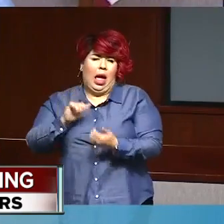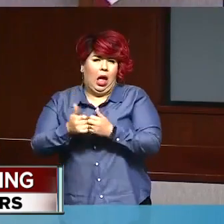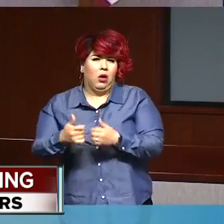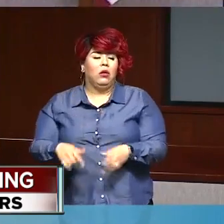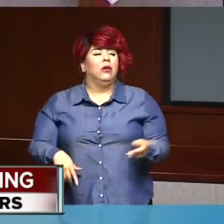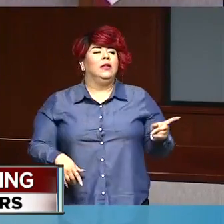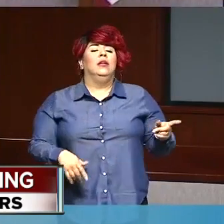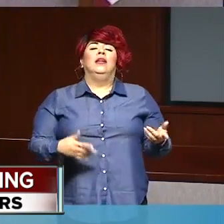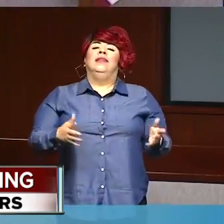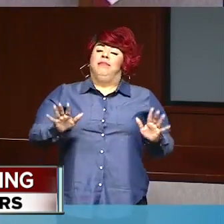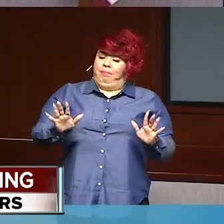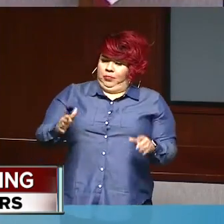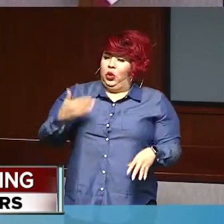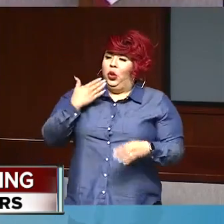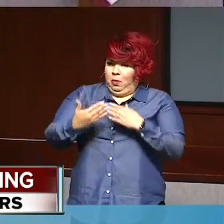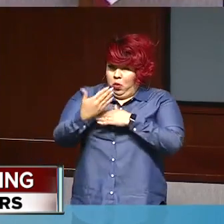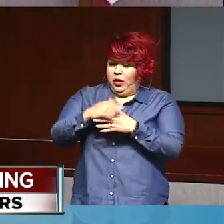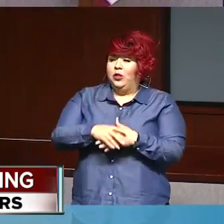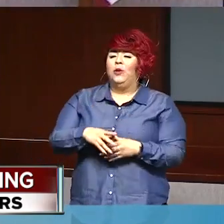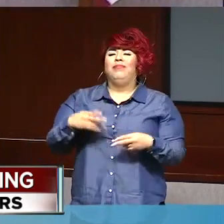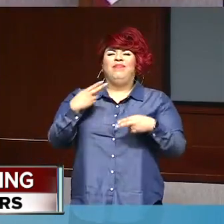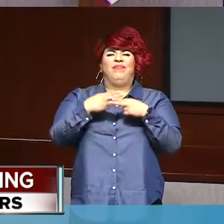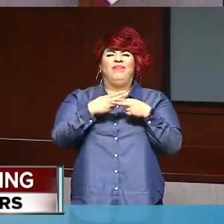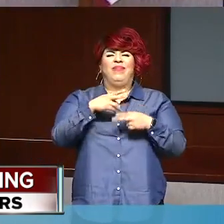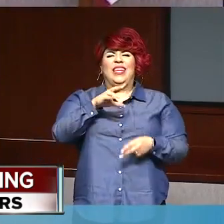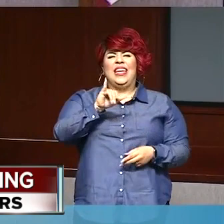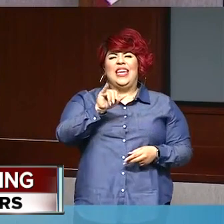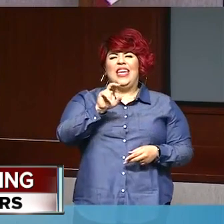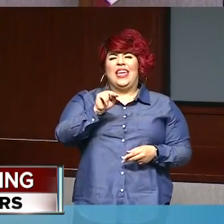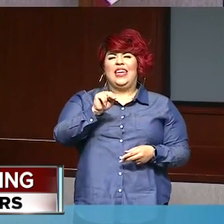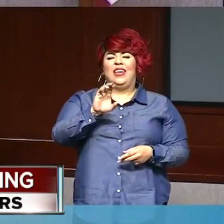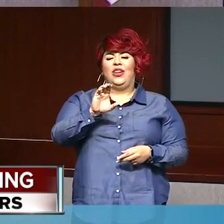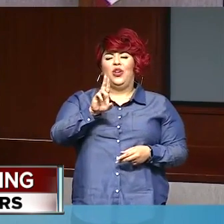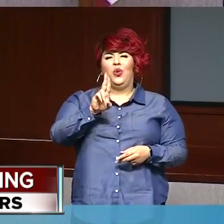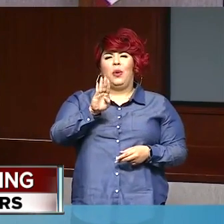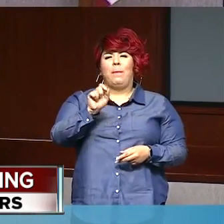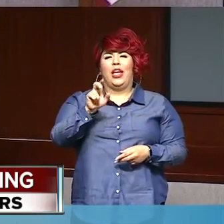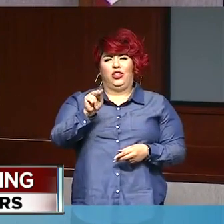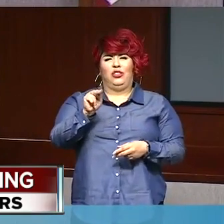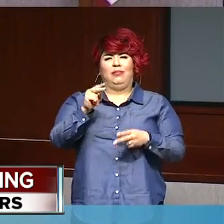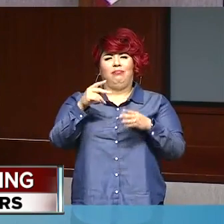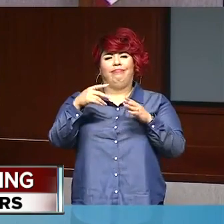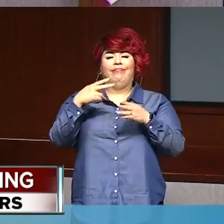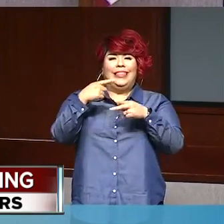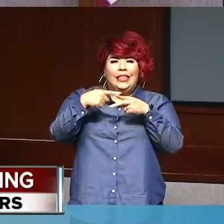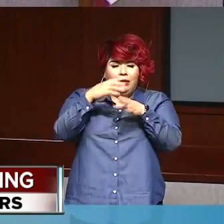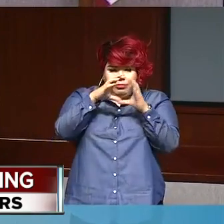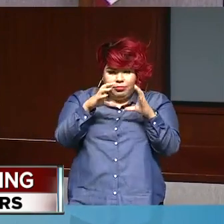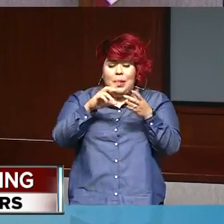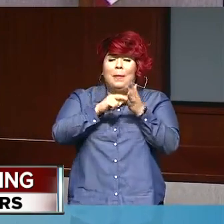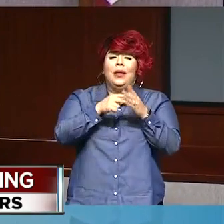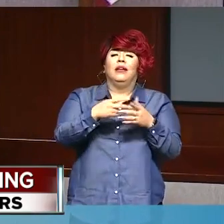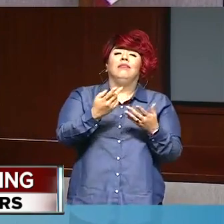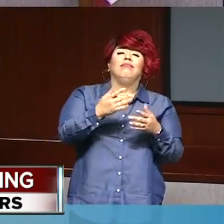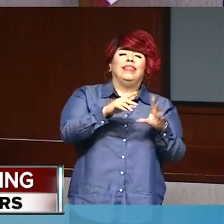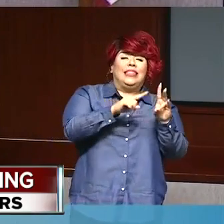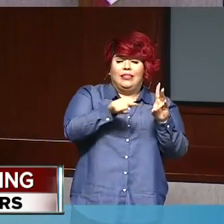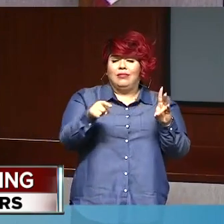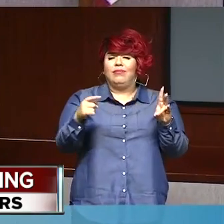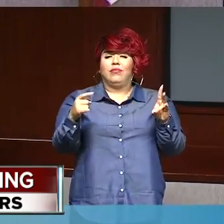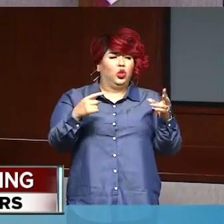Good morning. So the incubation period is really between 2 to 14 days. So we're going to be looking for